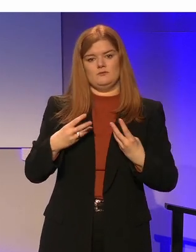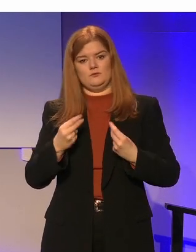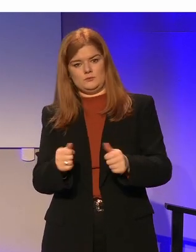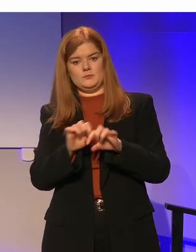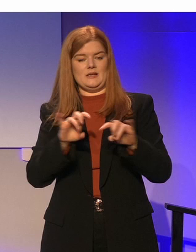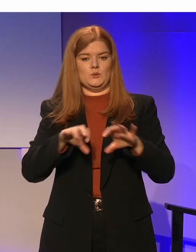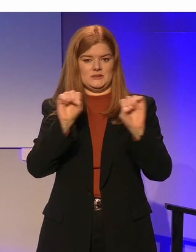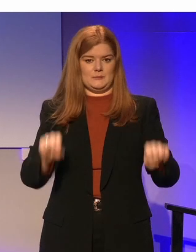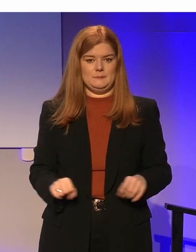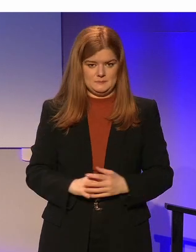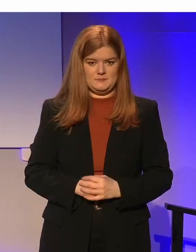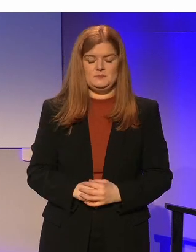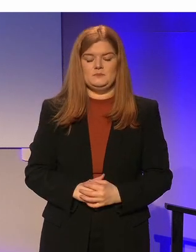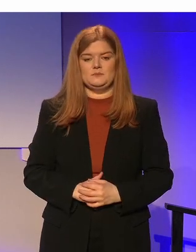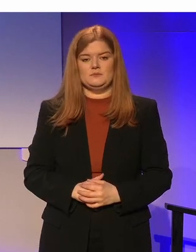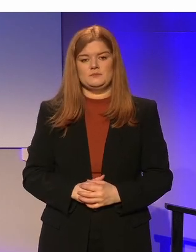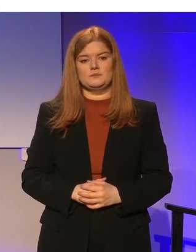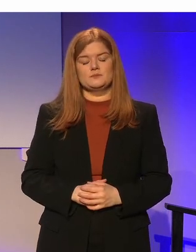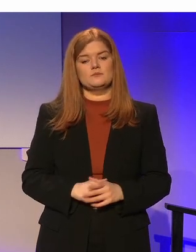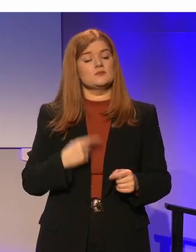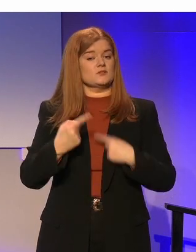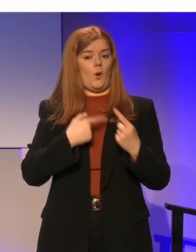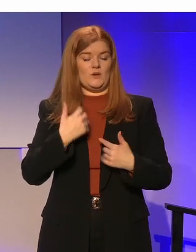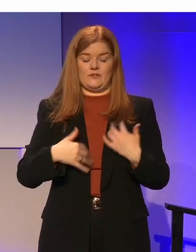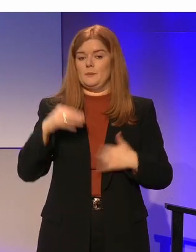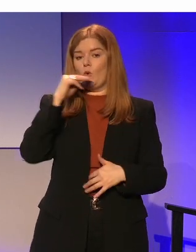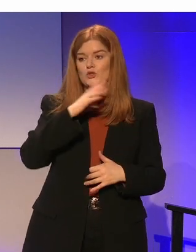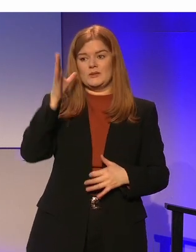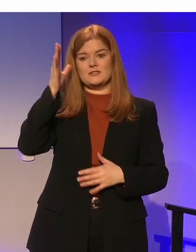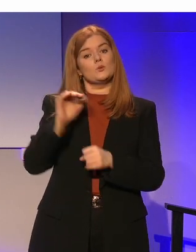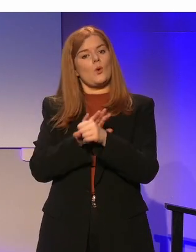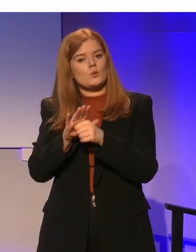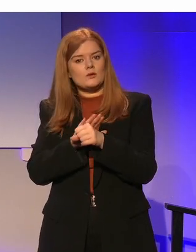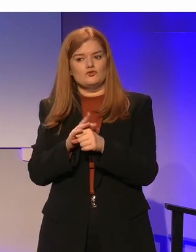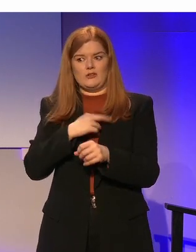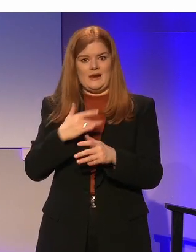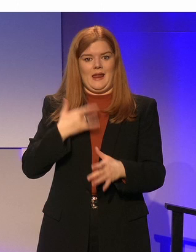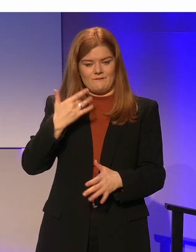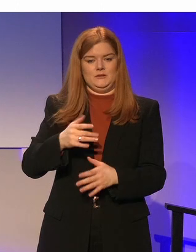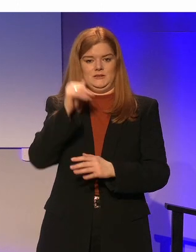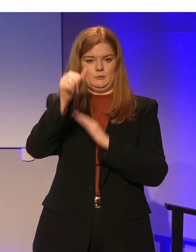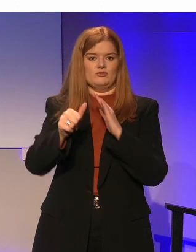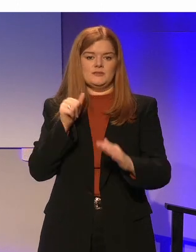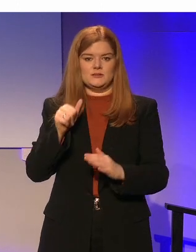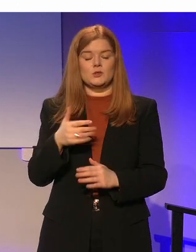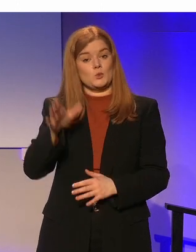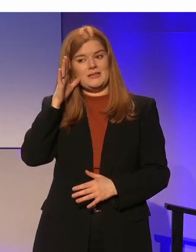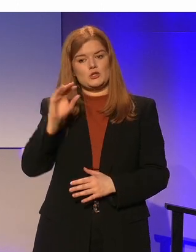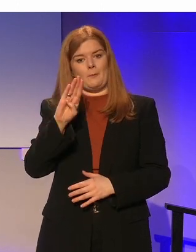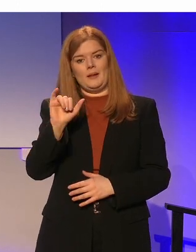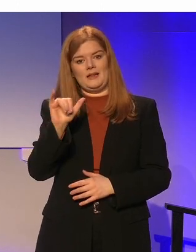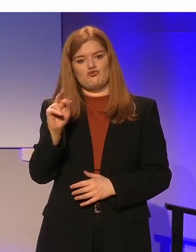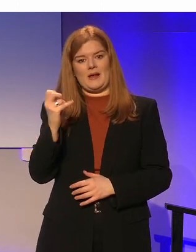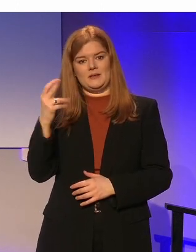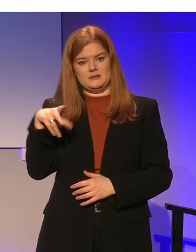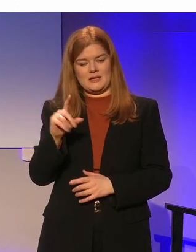and equitable systems. It's always very valuable as well to hear local practical experience. And we're going to hear from Billy